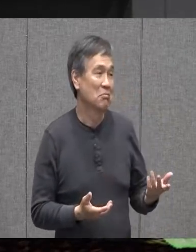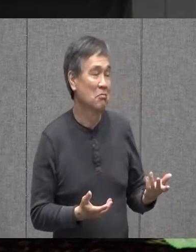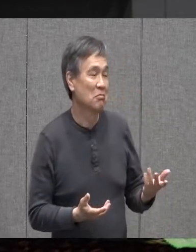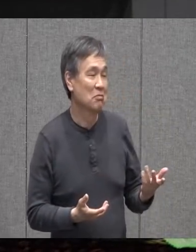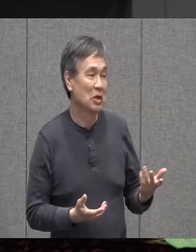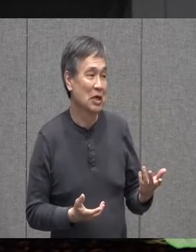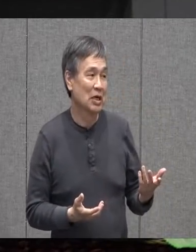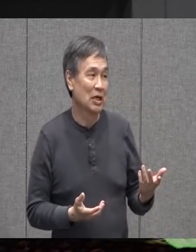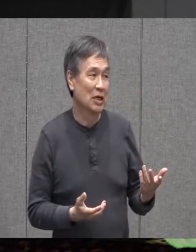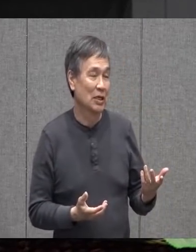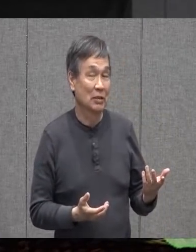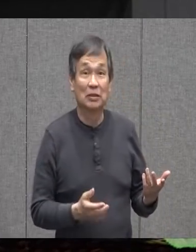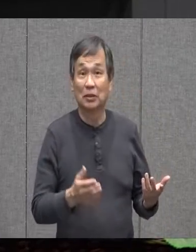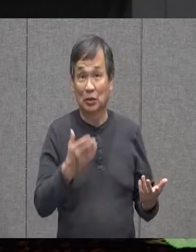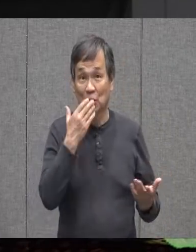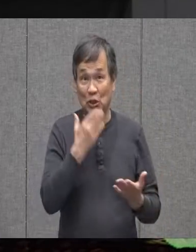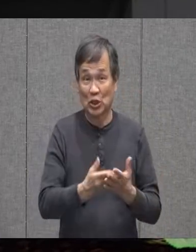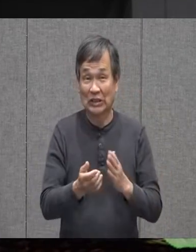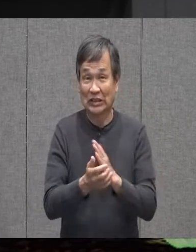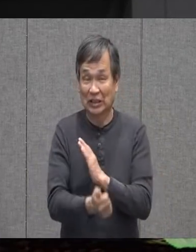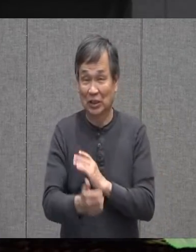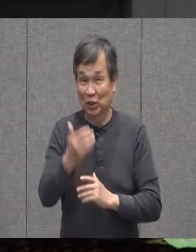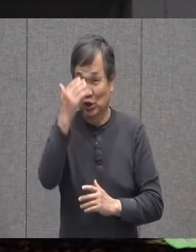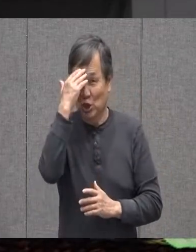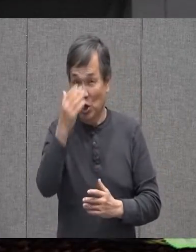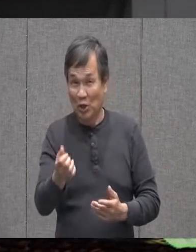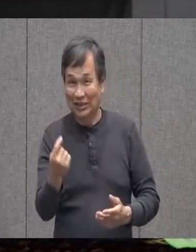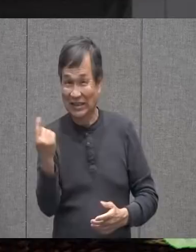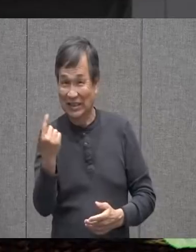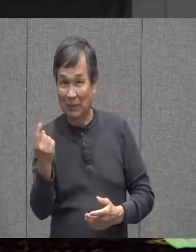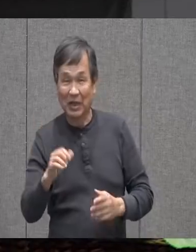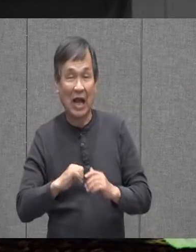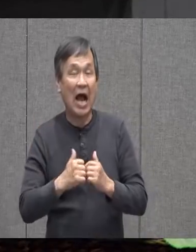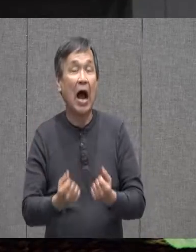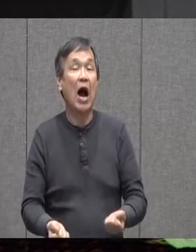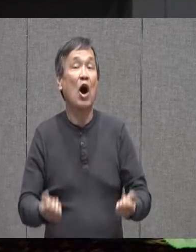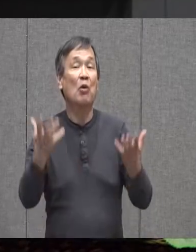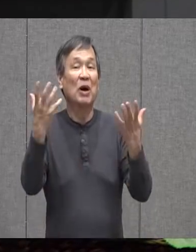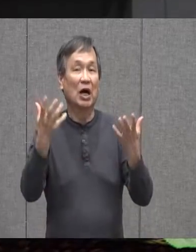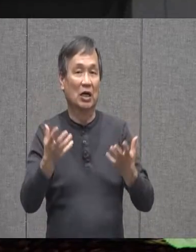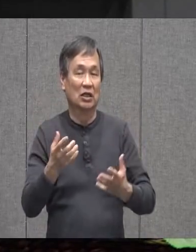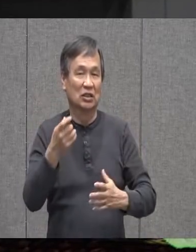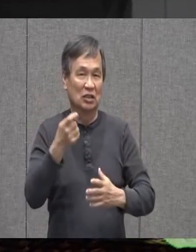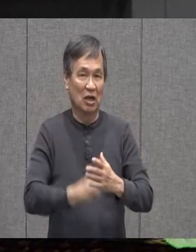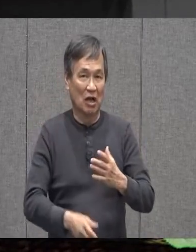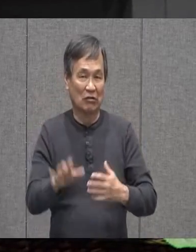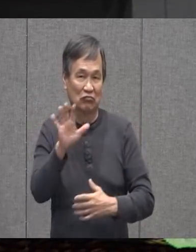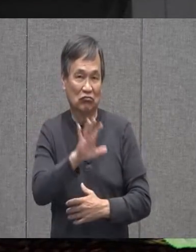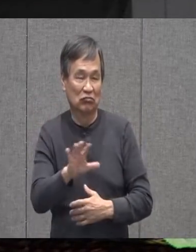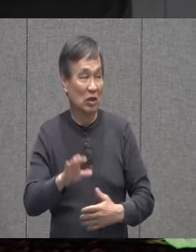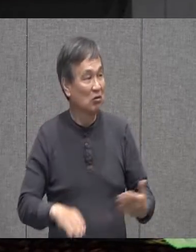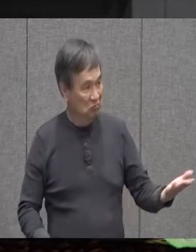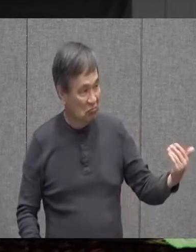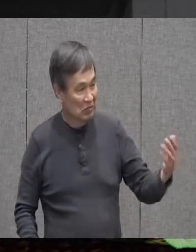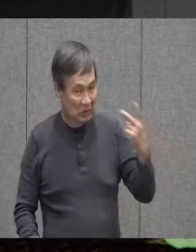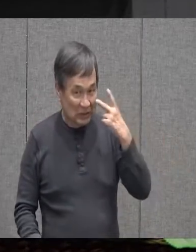That's a really good skill to have to figure out about how much things are gonna cost. Go for it, his friend